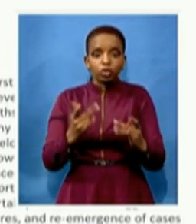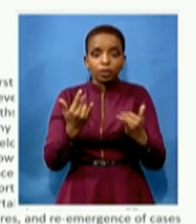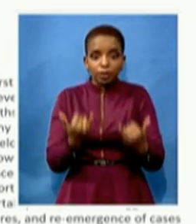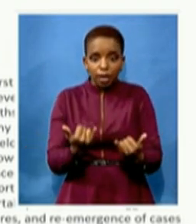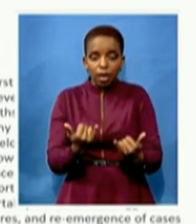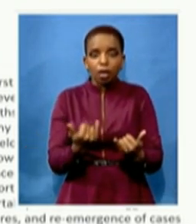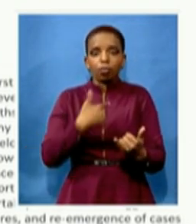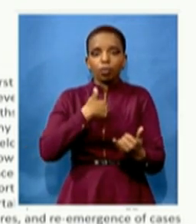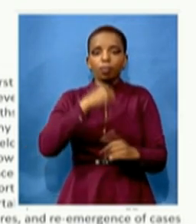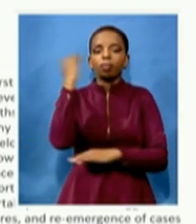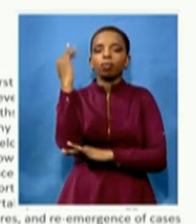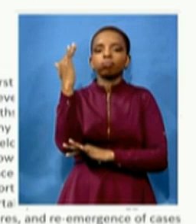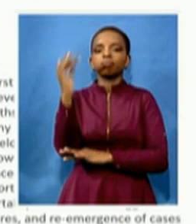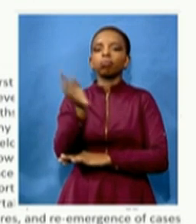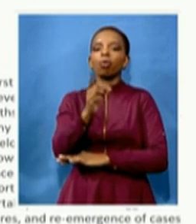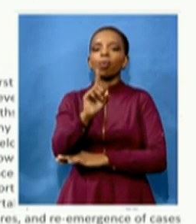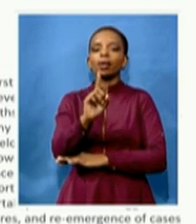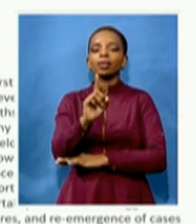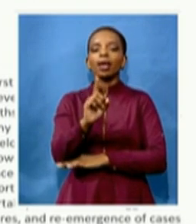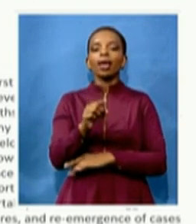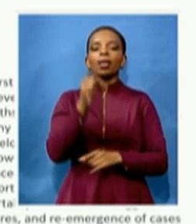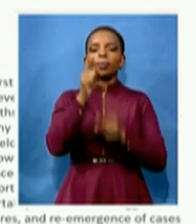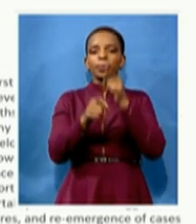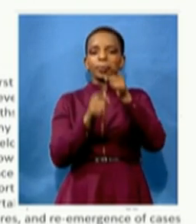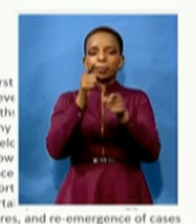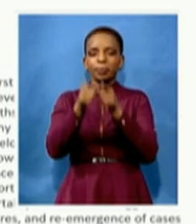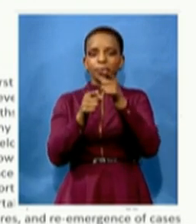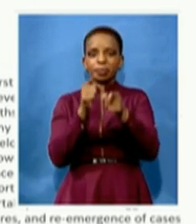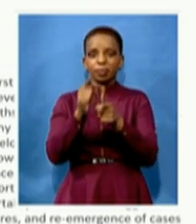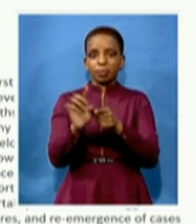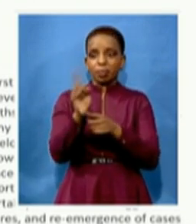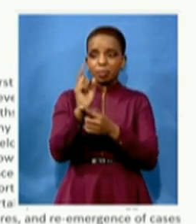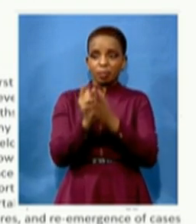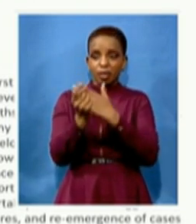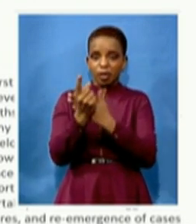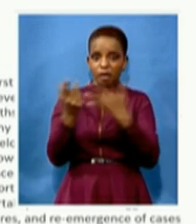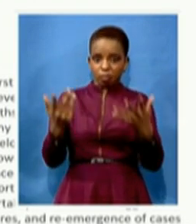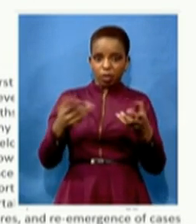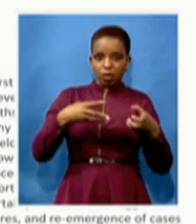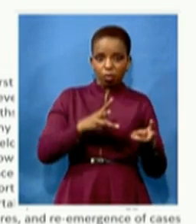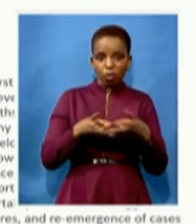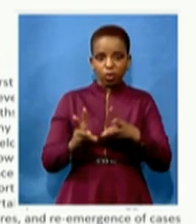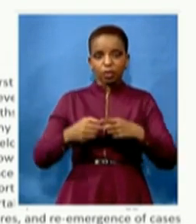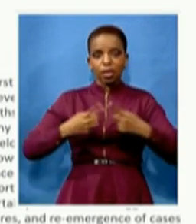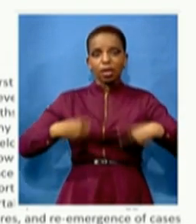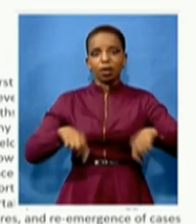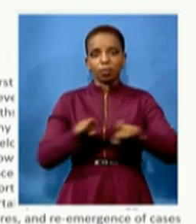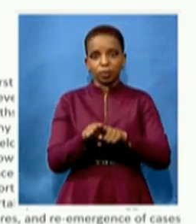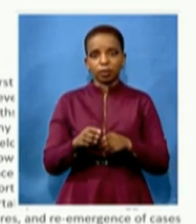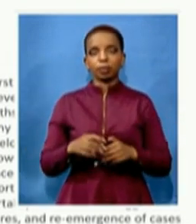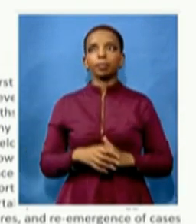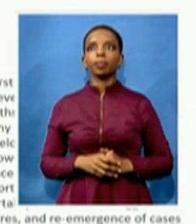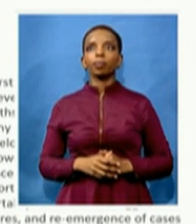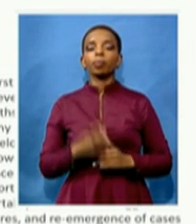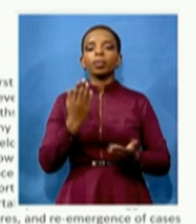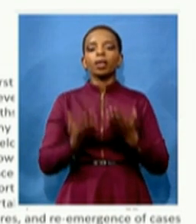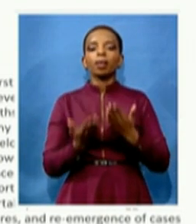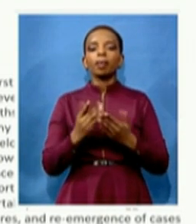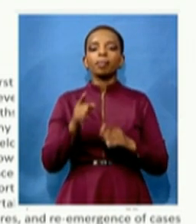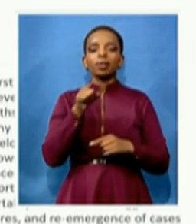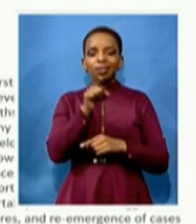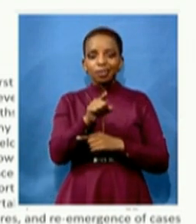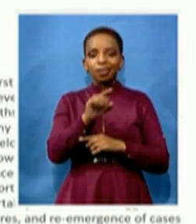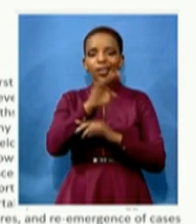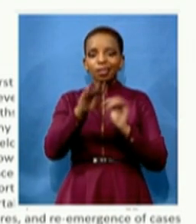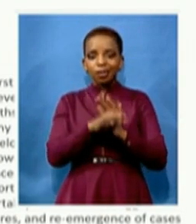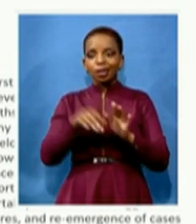that we're getting. So, because perhaps more than the other modelers since we released earlier, we've gotten as I say,